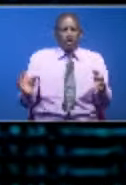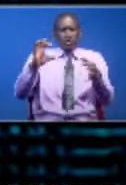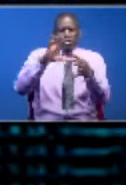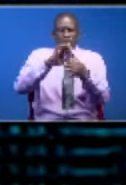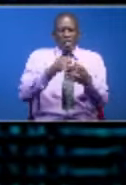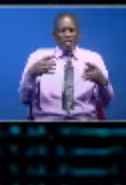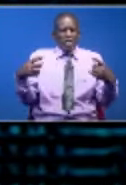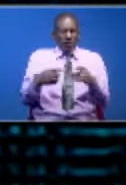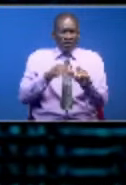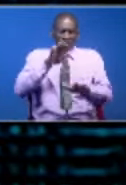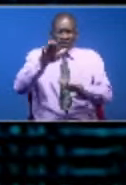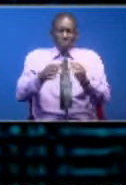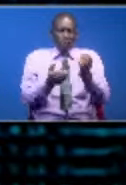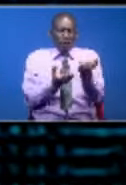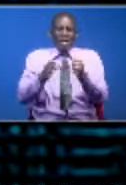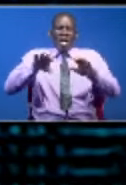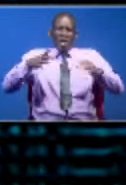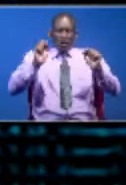phases of business, how can they support